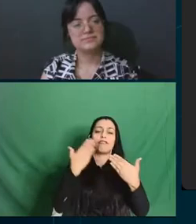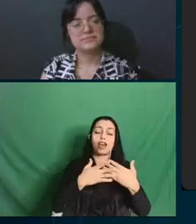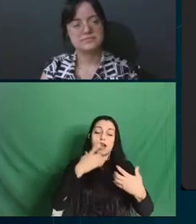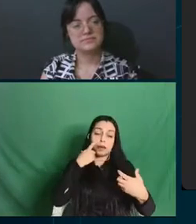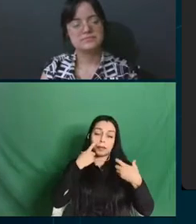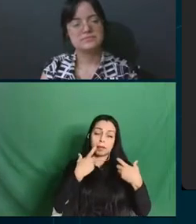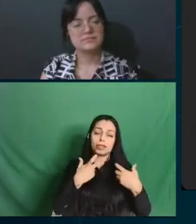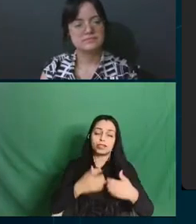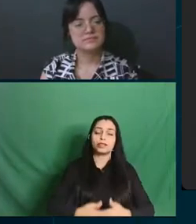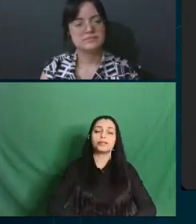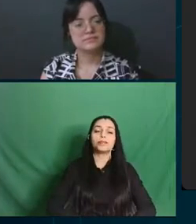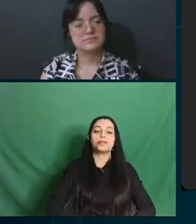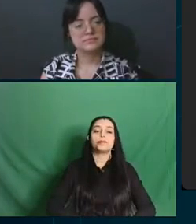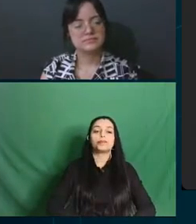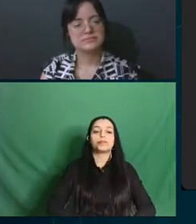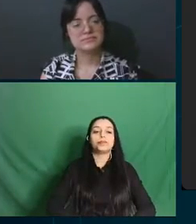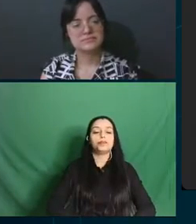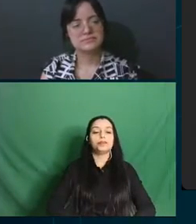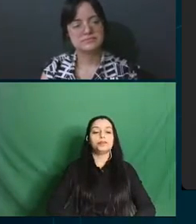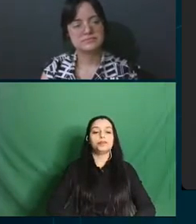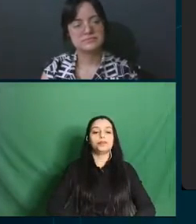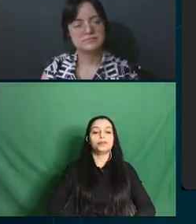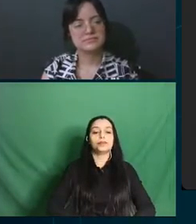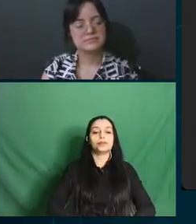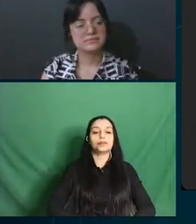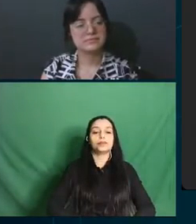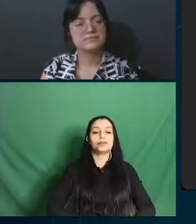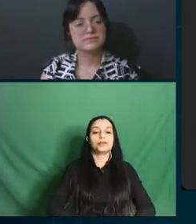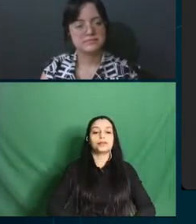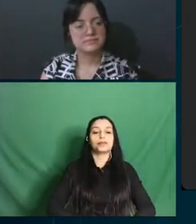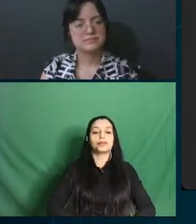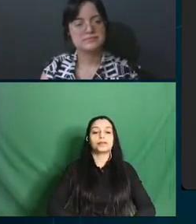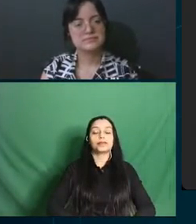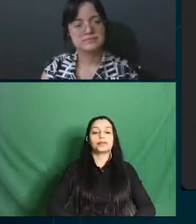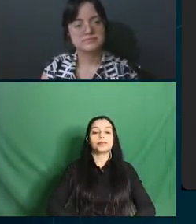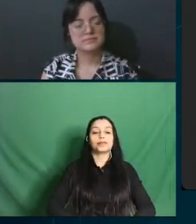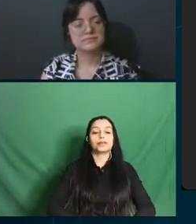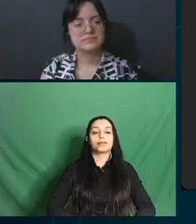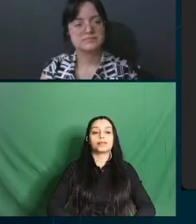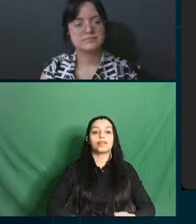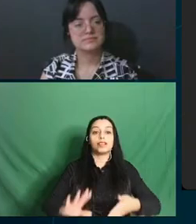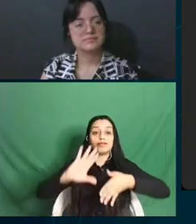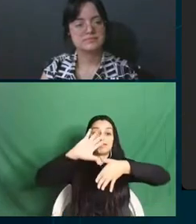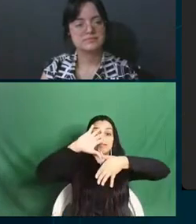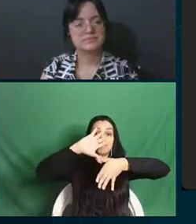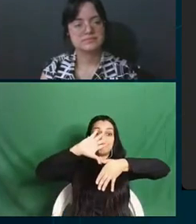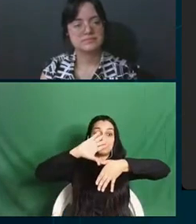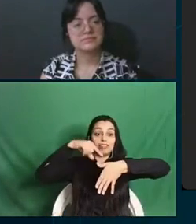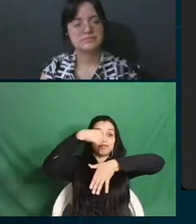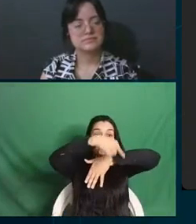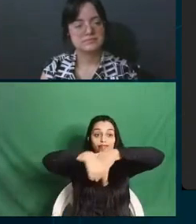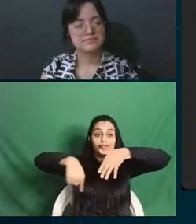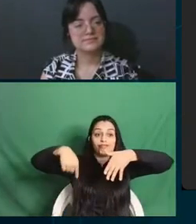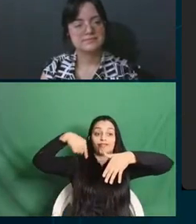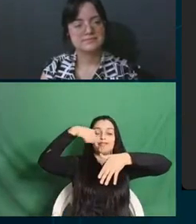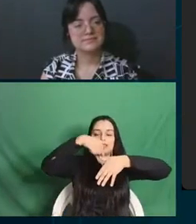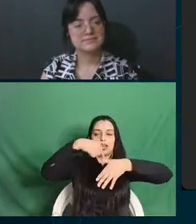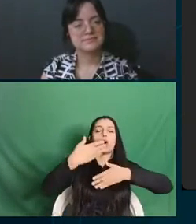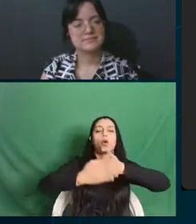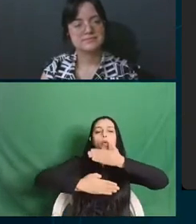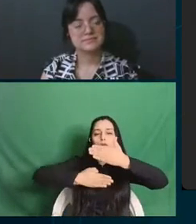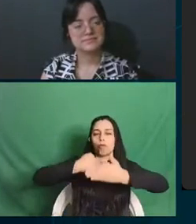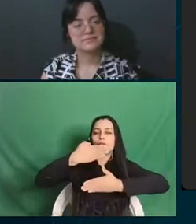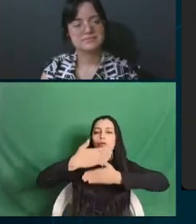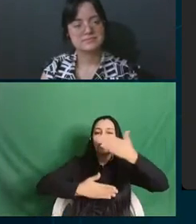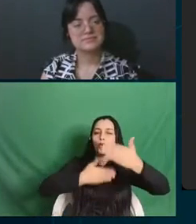Latin America, not just South America, is starting to make these investments, but they're early in the curve, right? And that I think there's